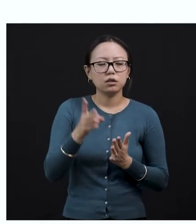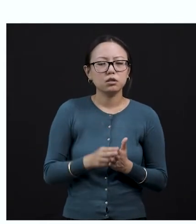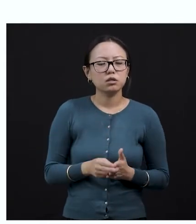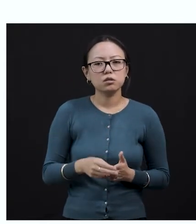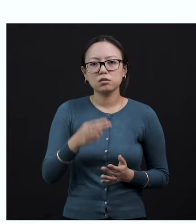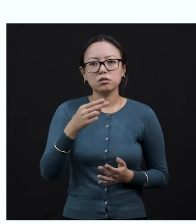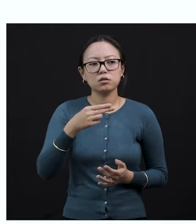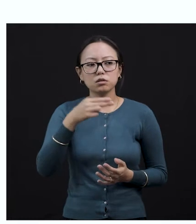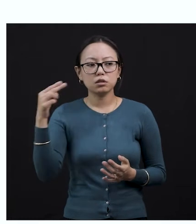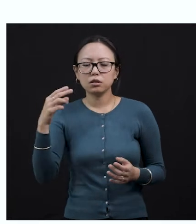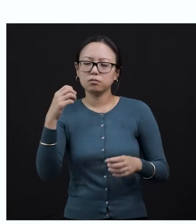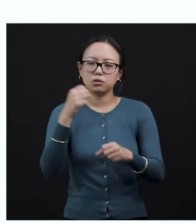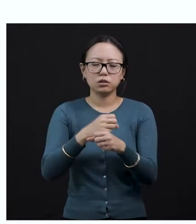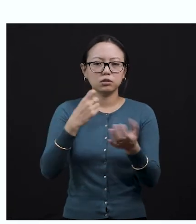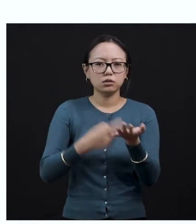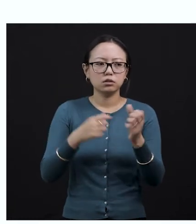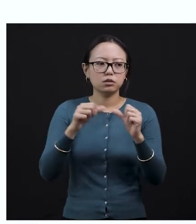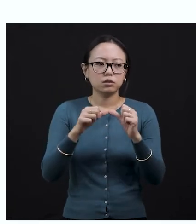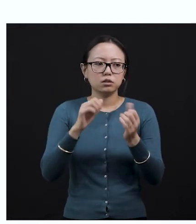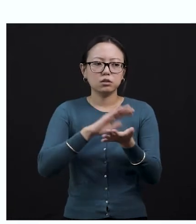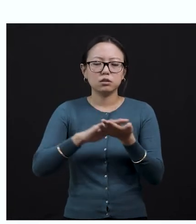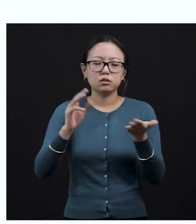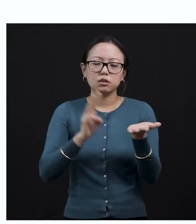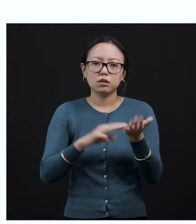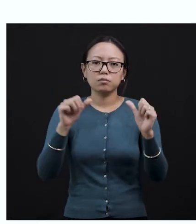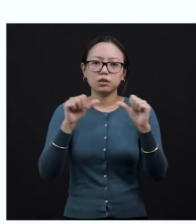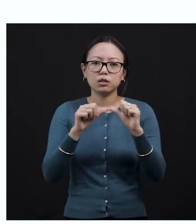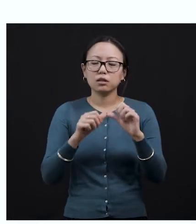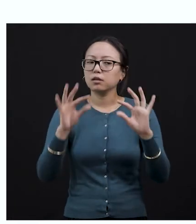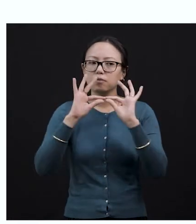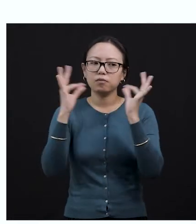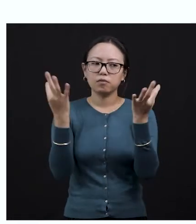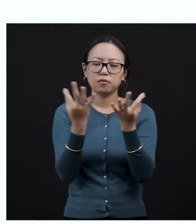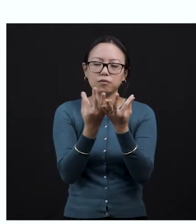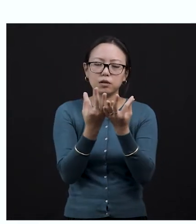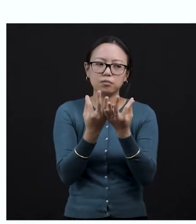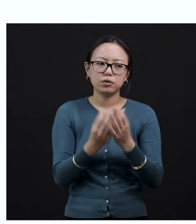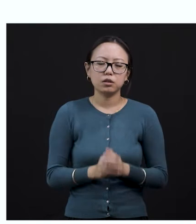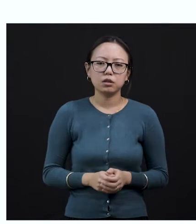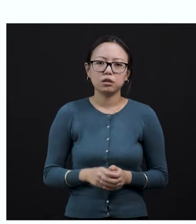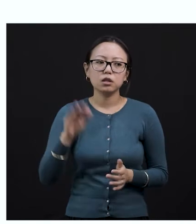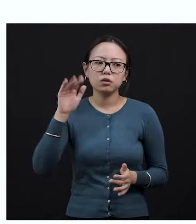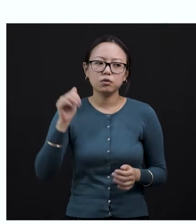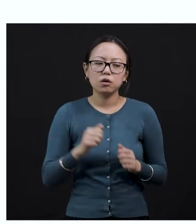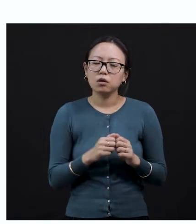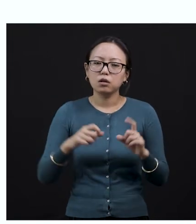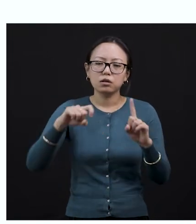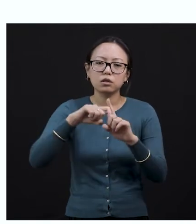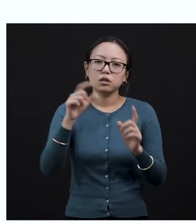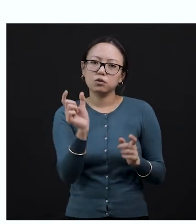Grama, and the villages of and the family, okay, the family of the Aryan people were known as